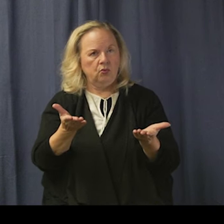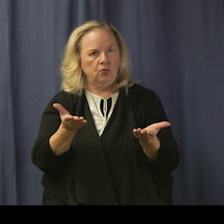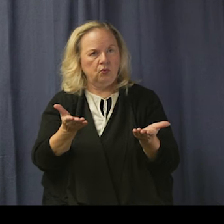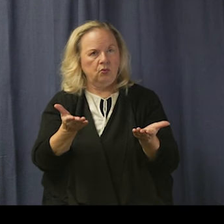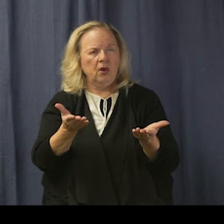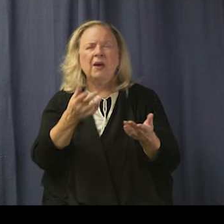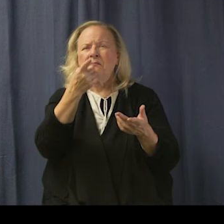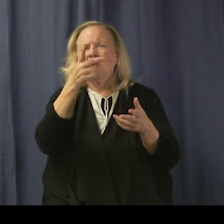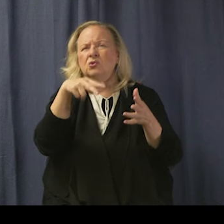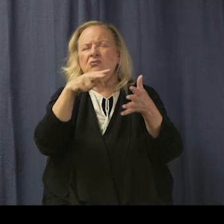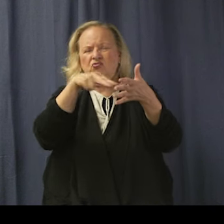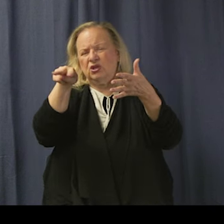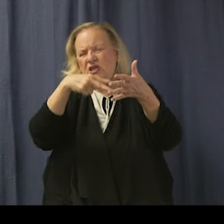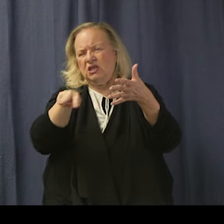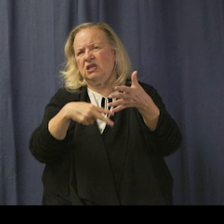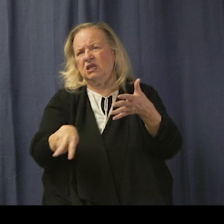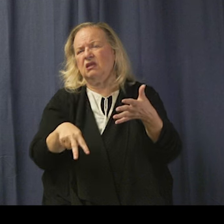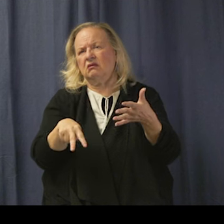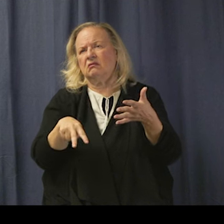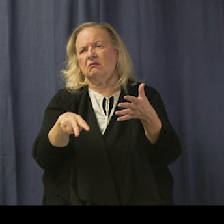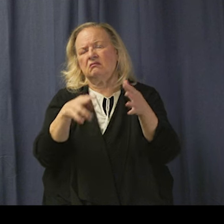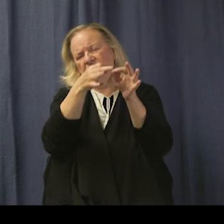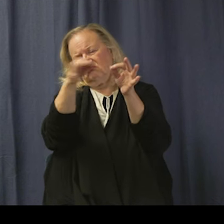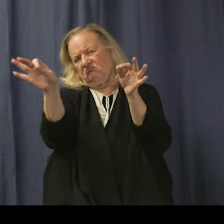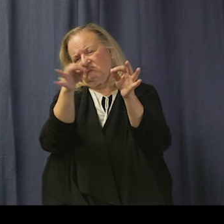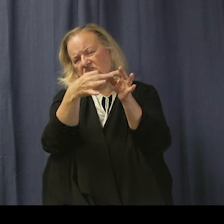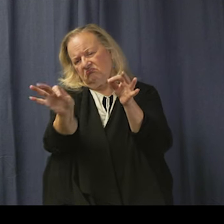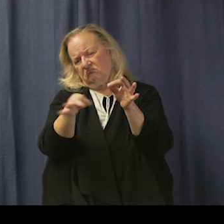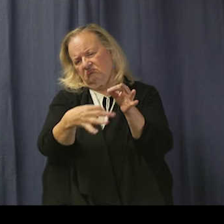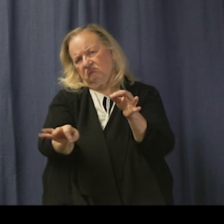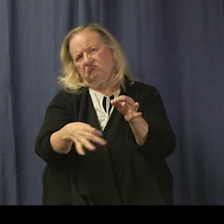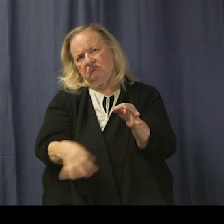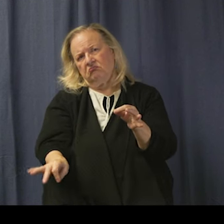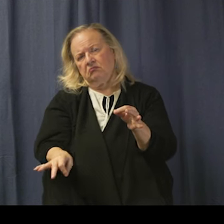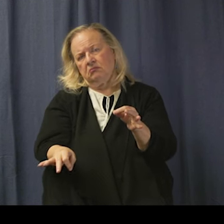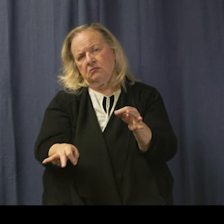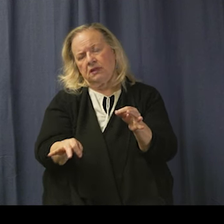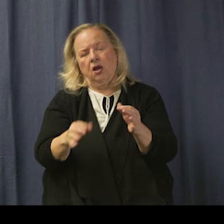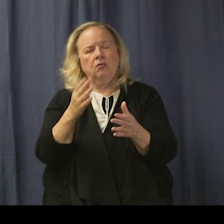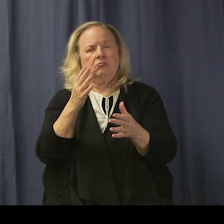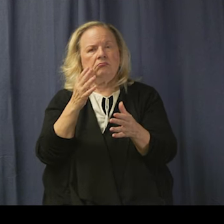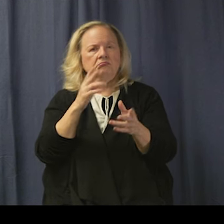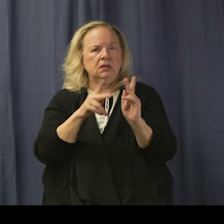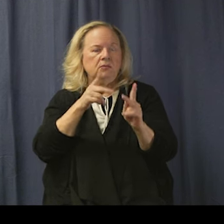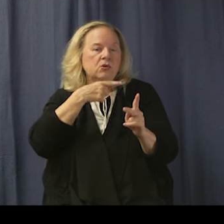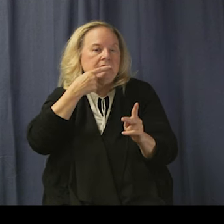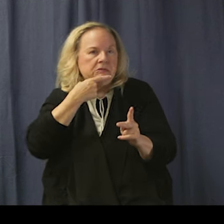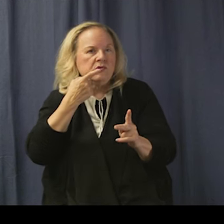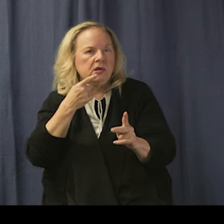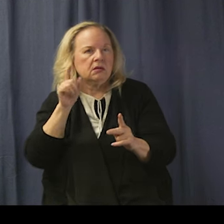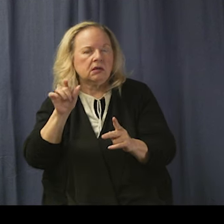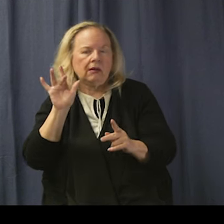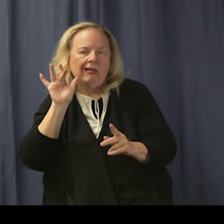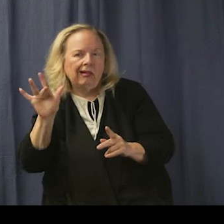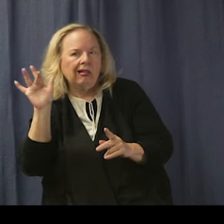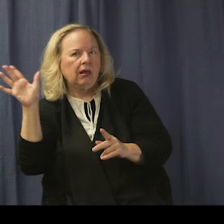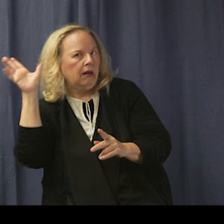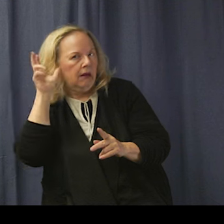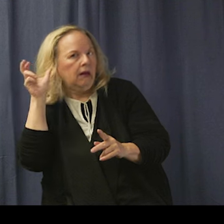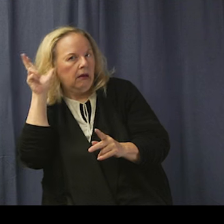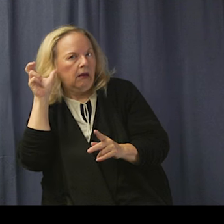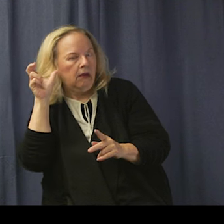and you go, and you see here, number one, you can't see my finger, but in number one, you see a picture of a speaker. So you touch it once.